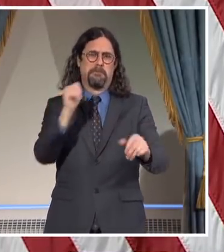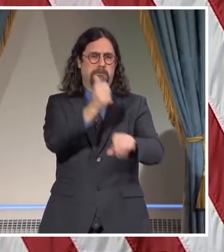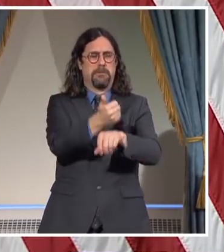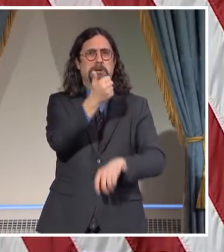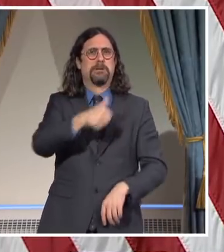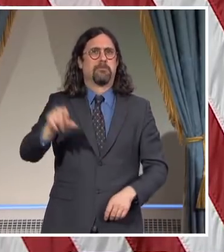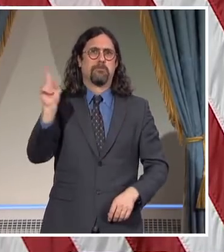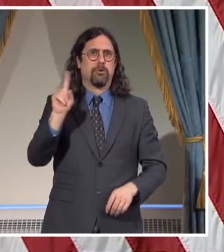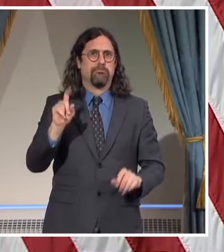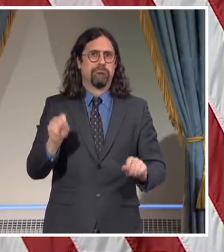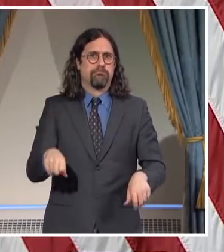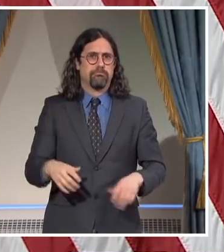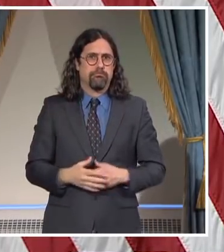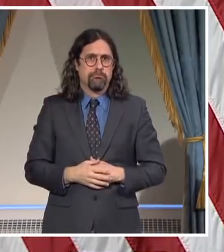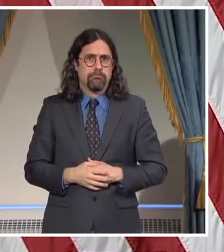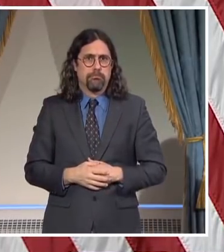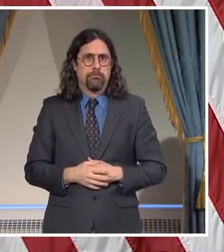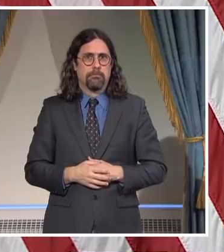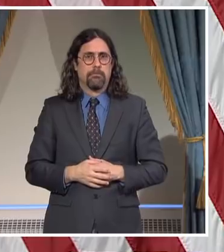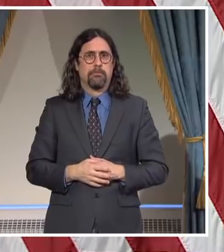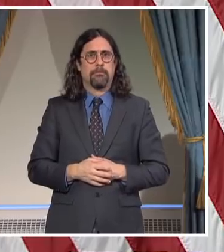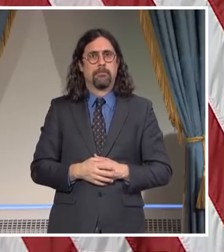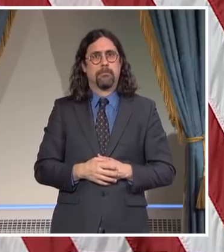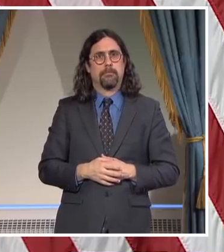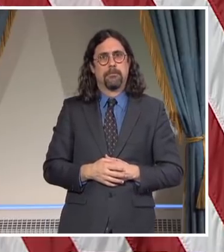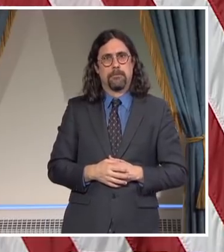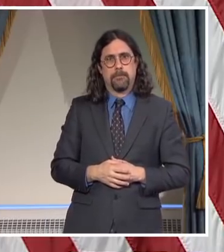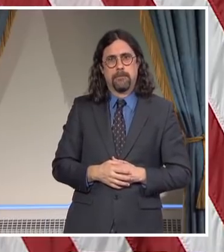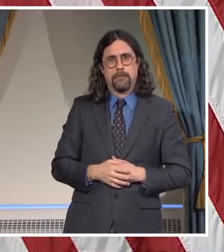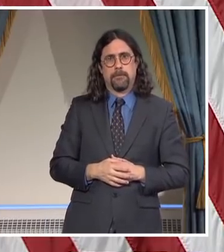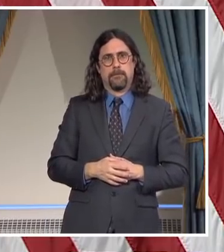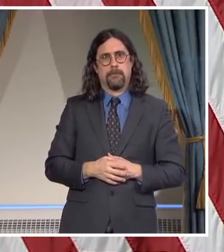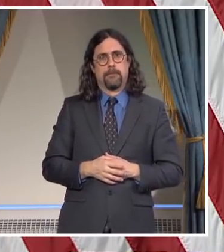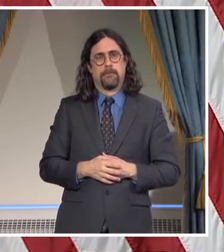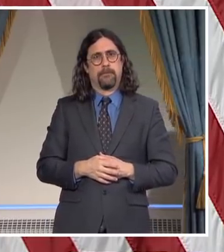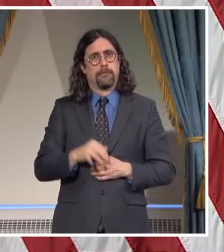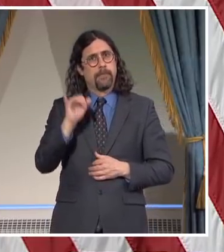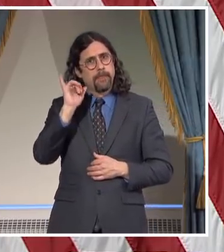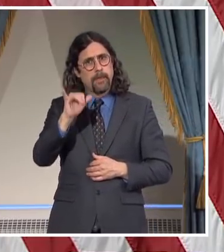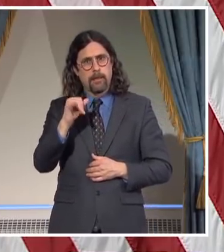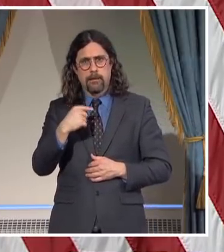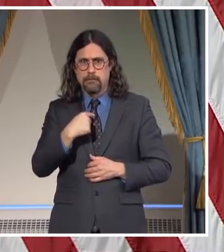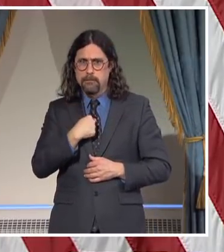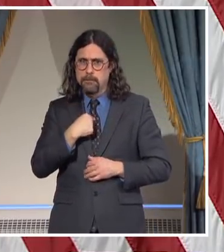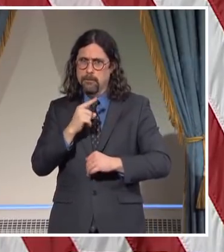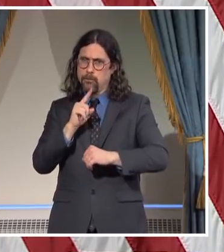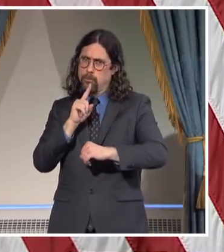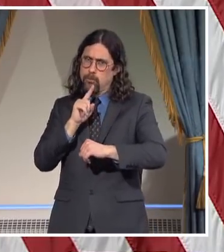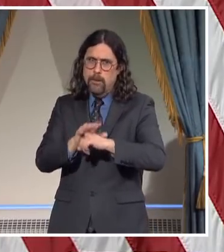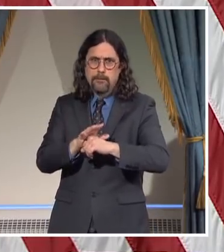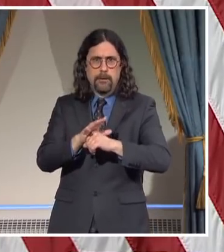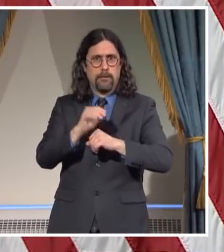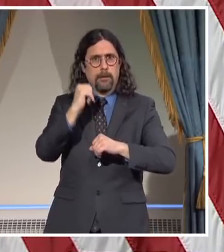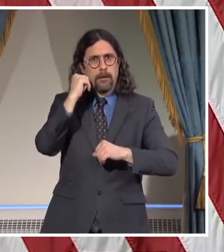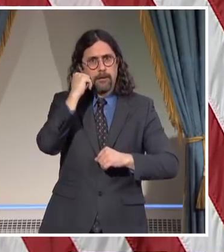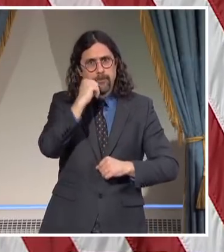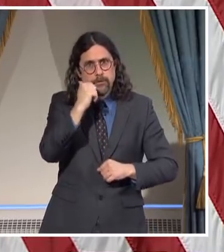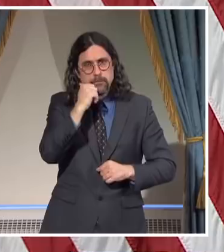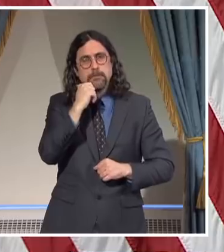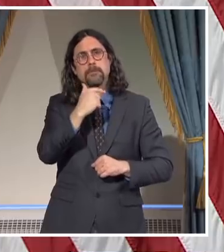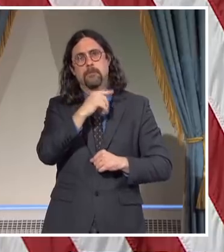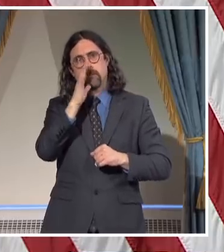single day if we have what it takes to get through that day, that week, and where we're looking for the week